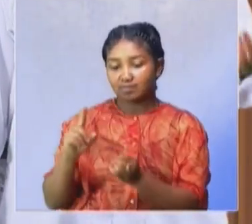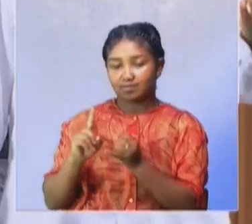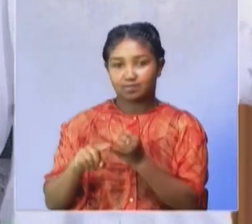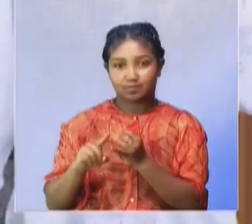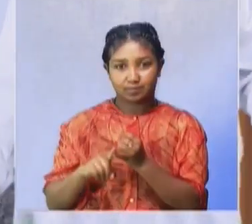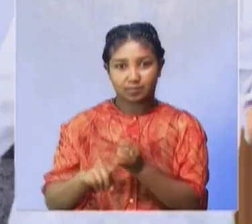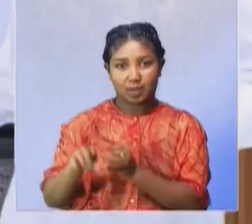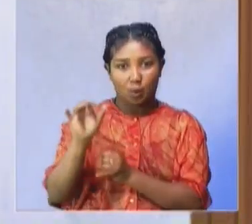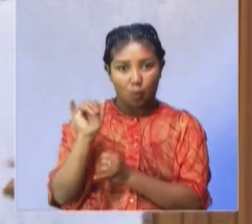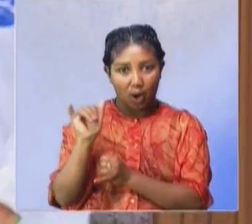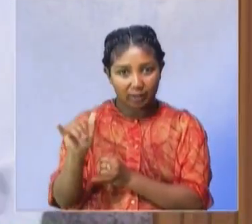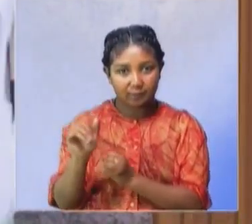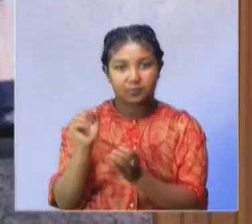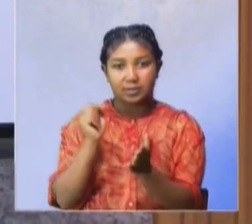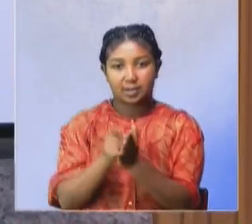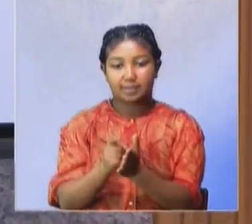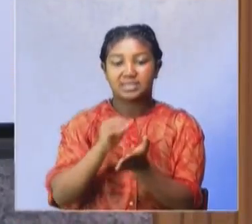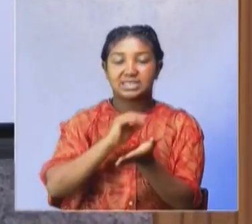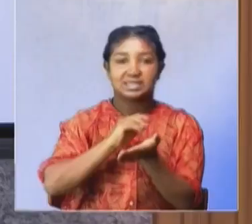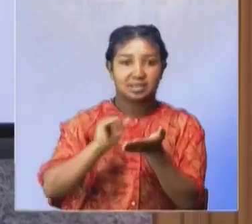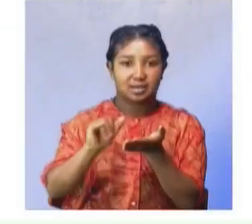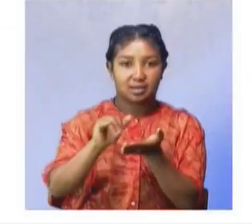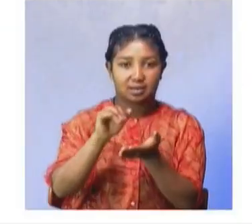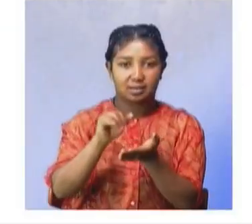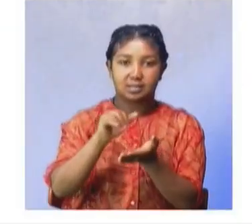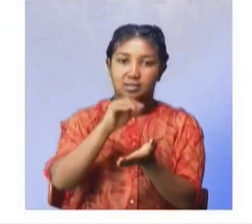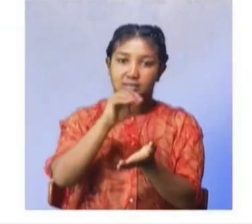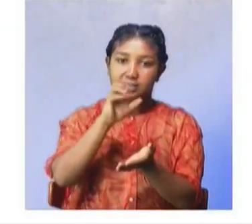with y, like study.